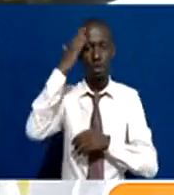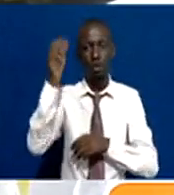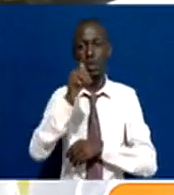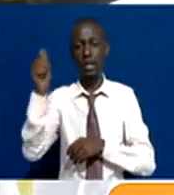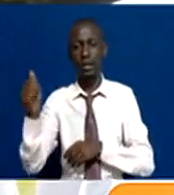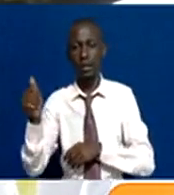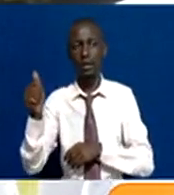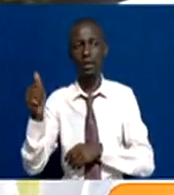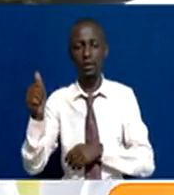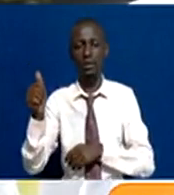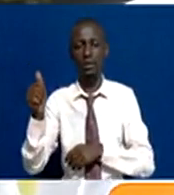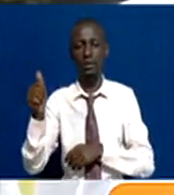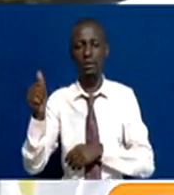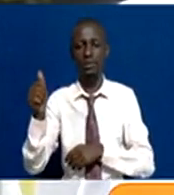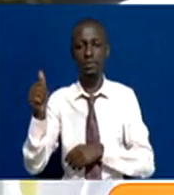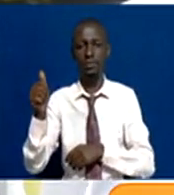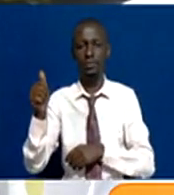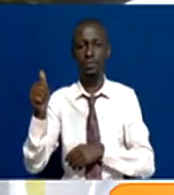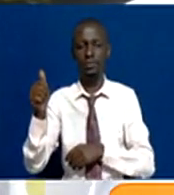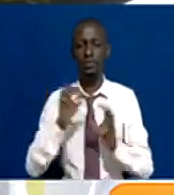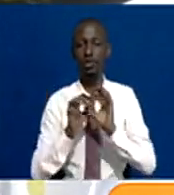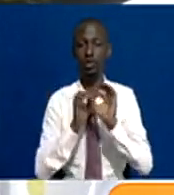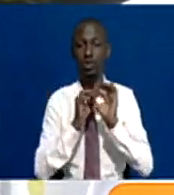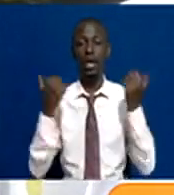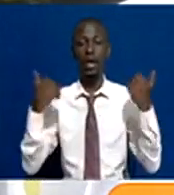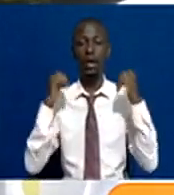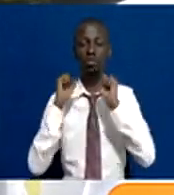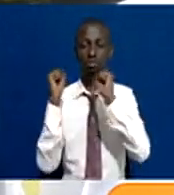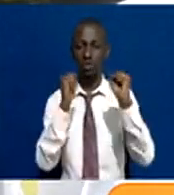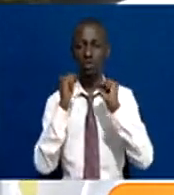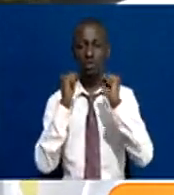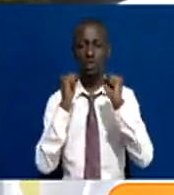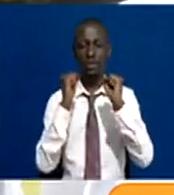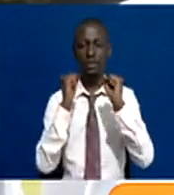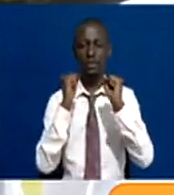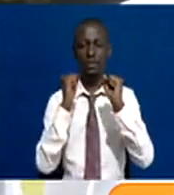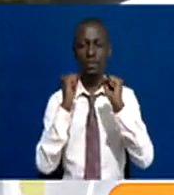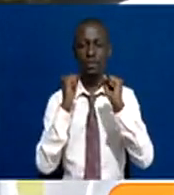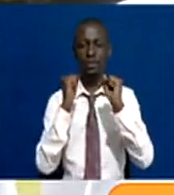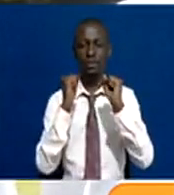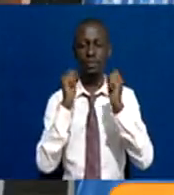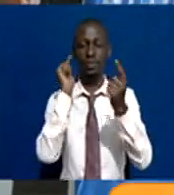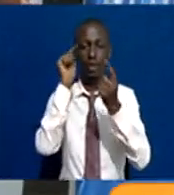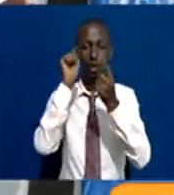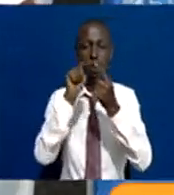because umoja ni nguvu. That is, I think, the purpose of this Kirima Golf.